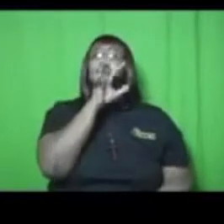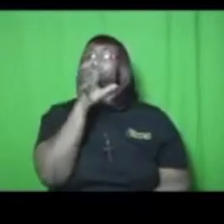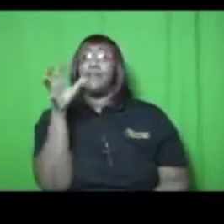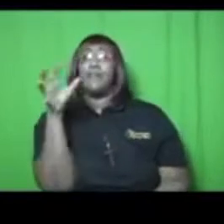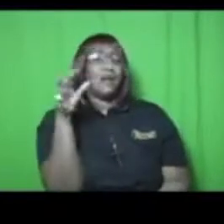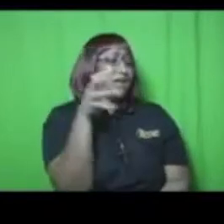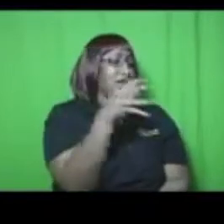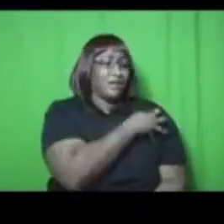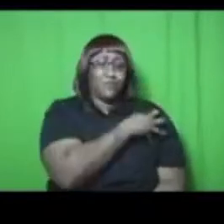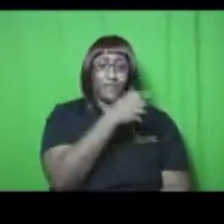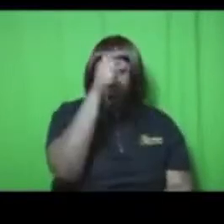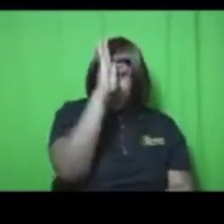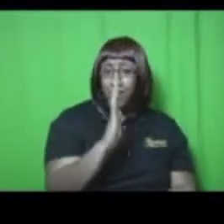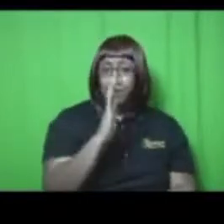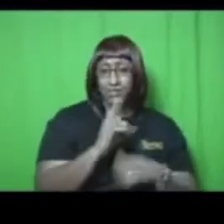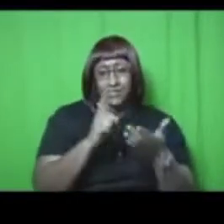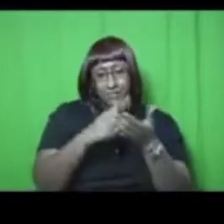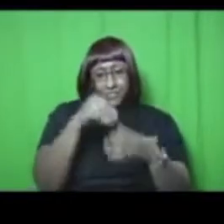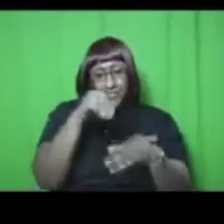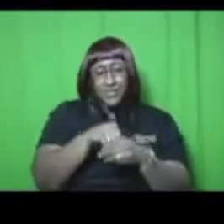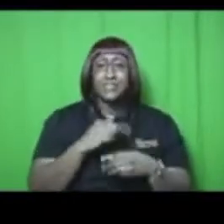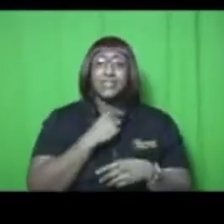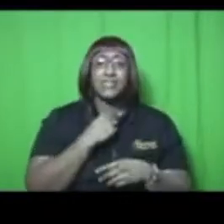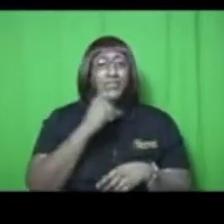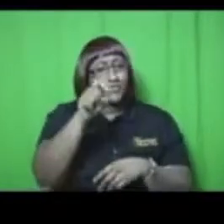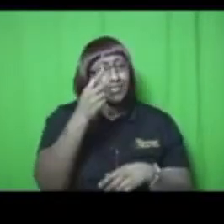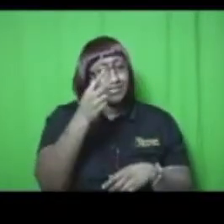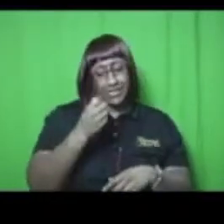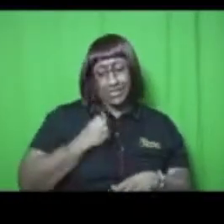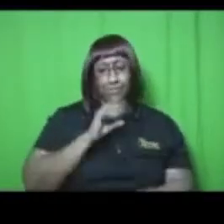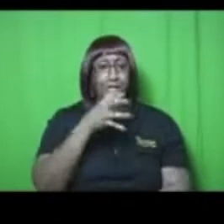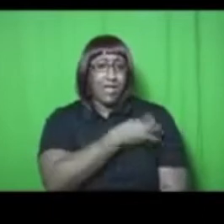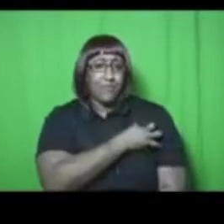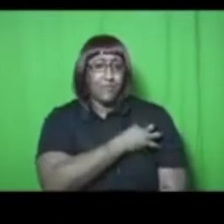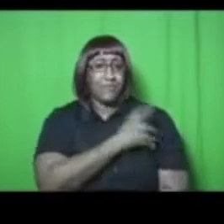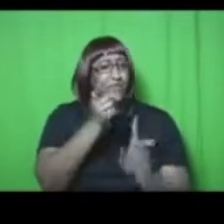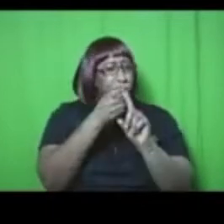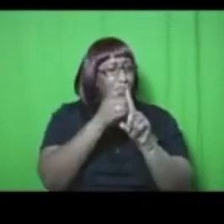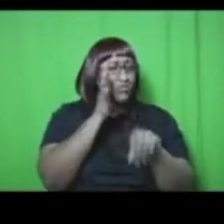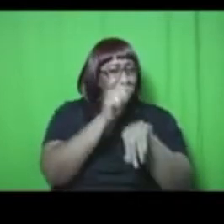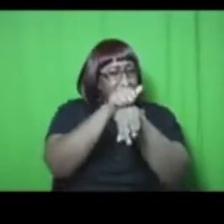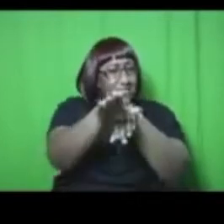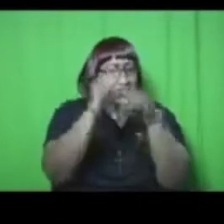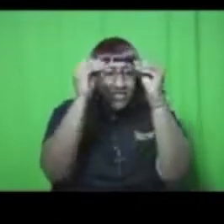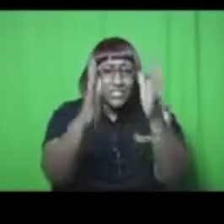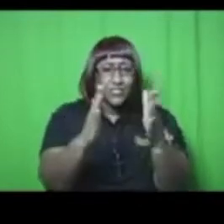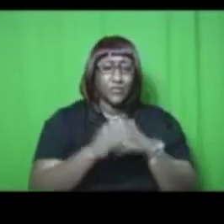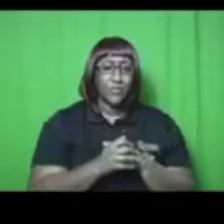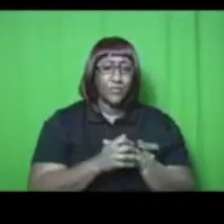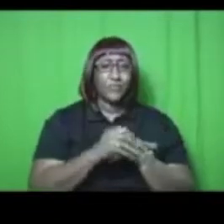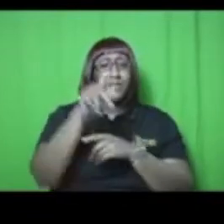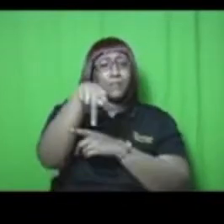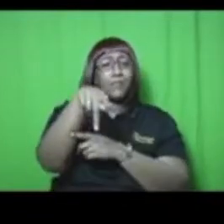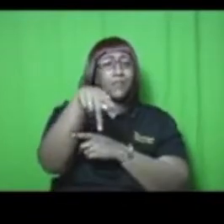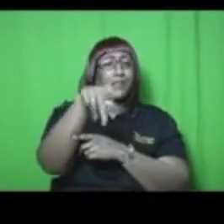powerful God. And sometimes when you're in bondage, you need to see his power. But first of all, he's going to send you a prophet. Now, a prophet,